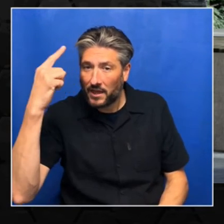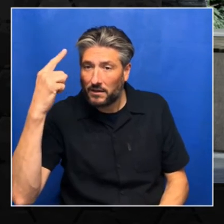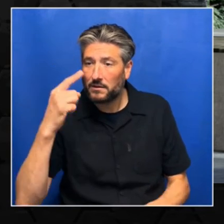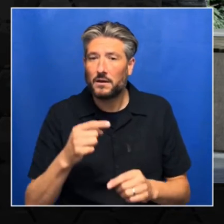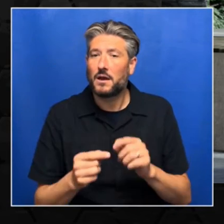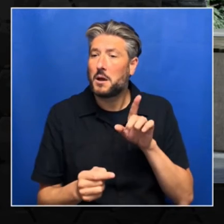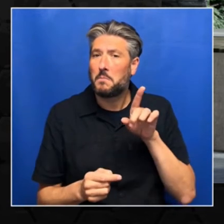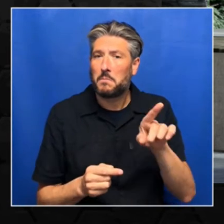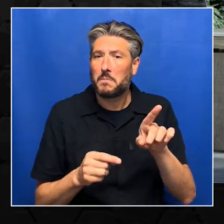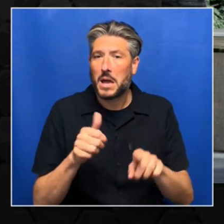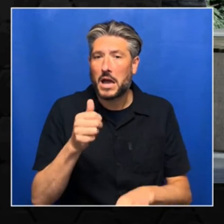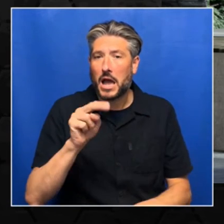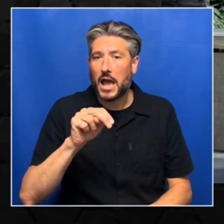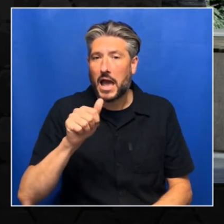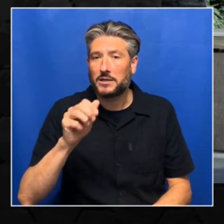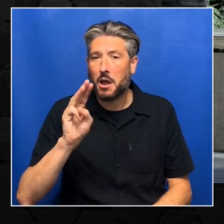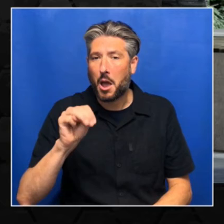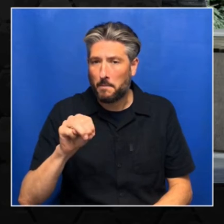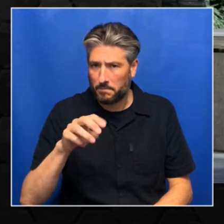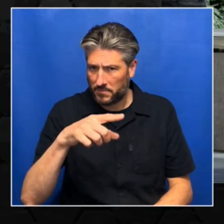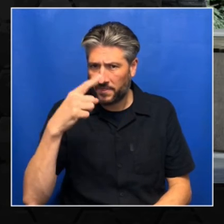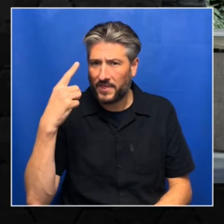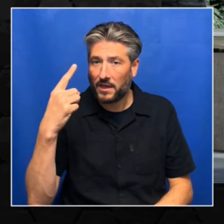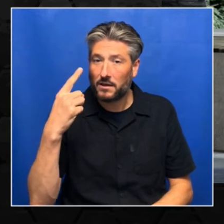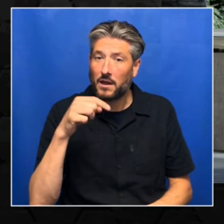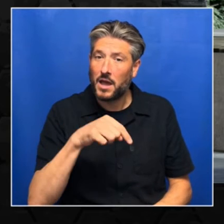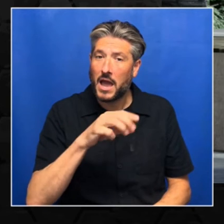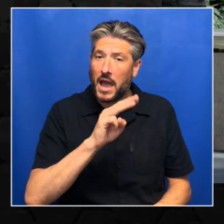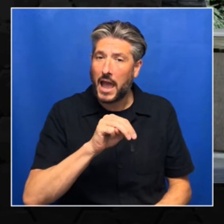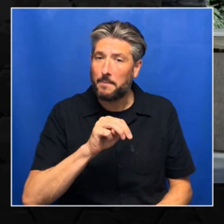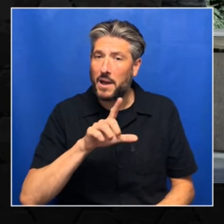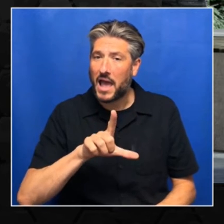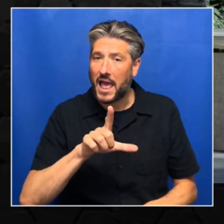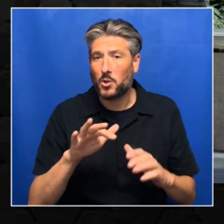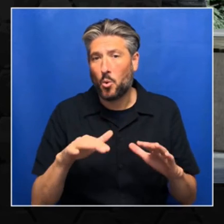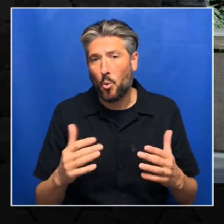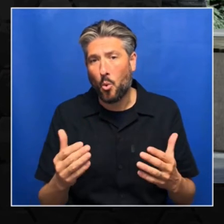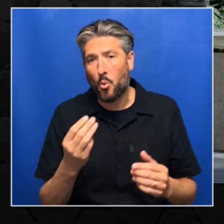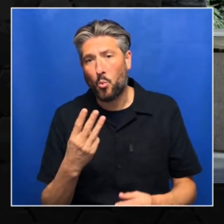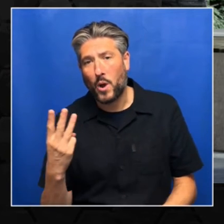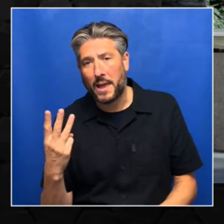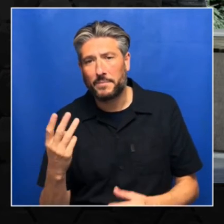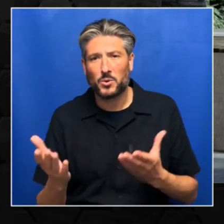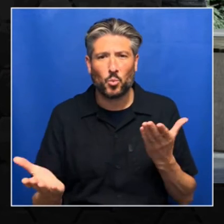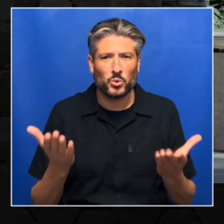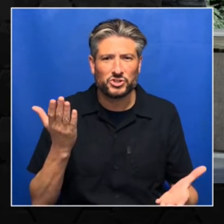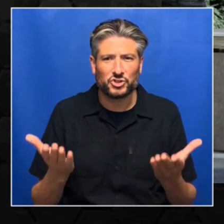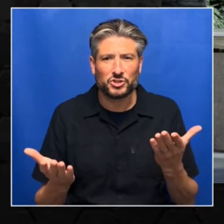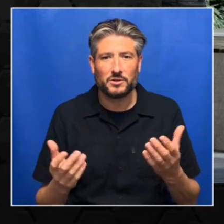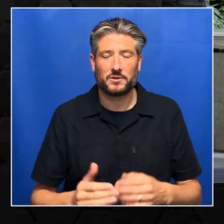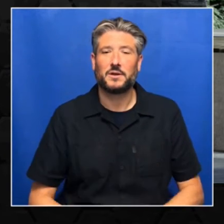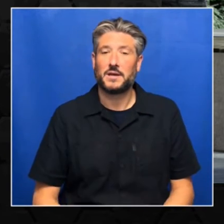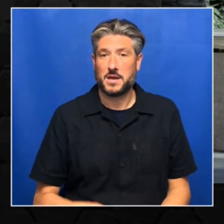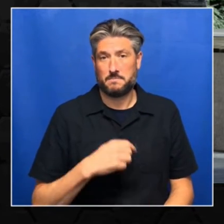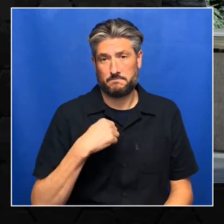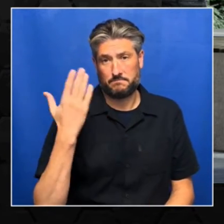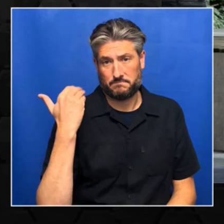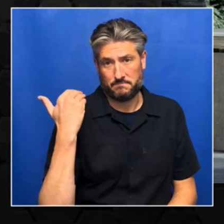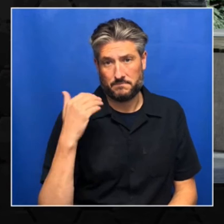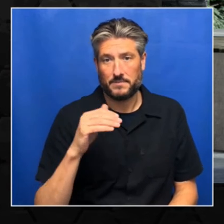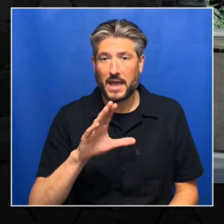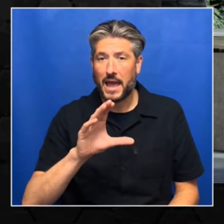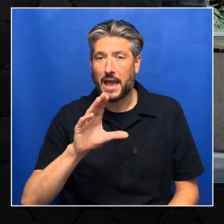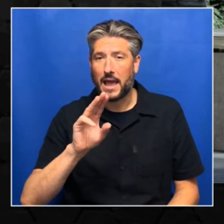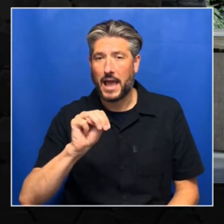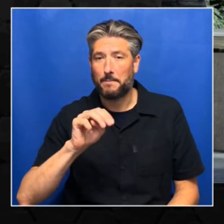machine learning? So what I felt like starting, as I said before, Microsoft launched an ambassador, I was like, I should go for web